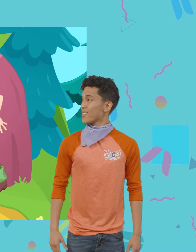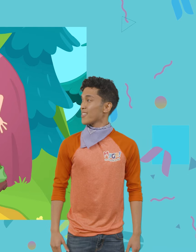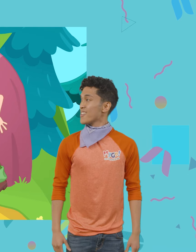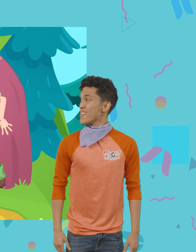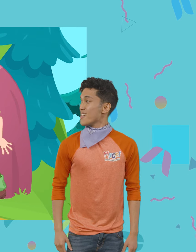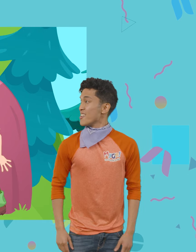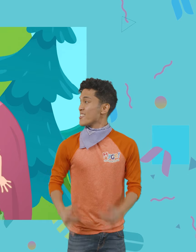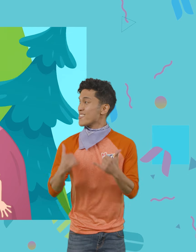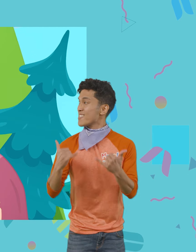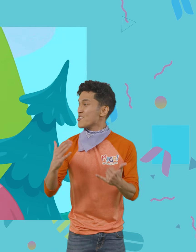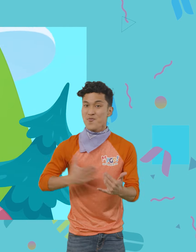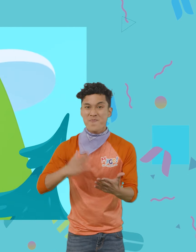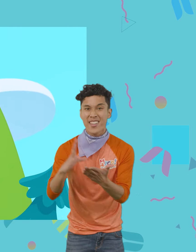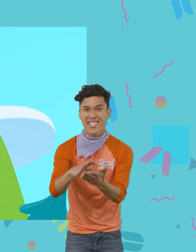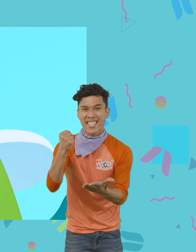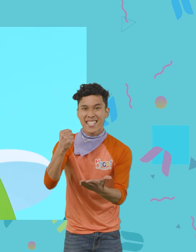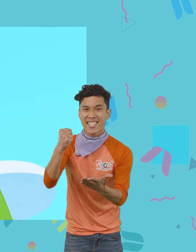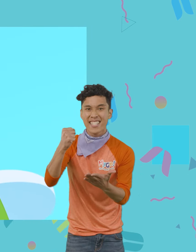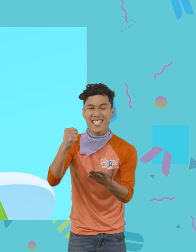This is my chance.